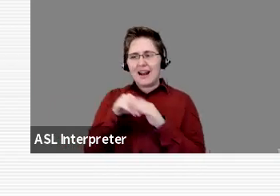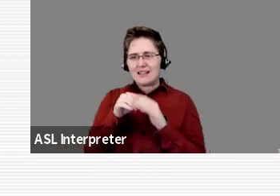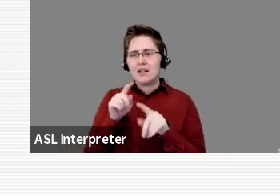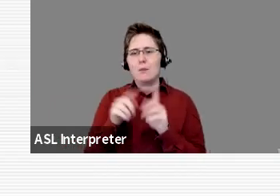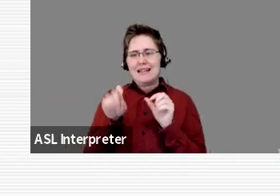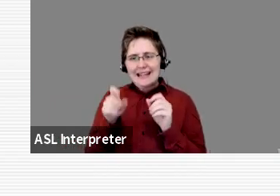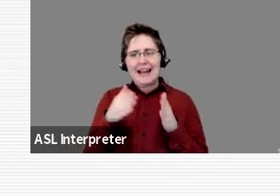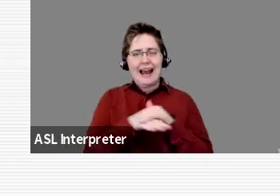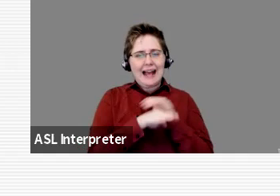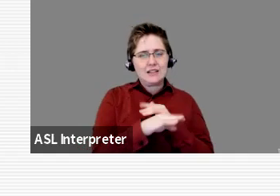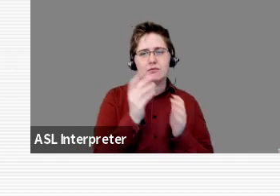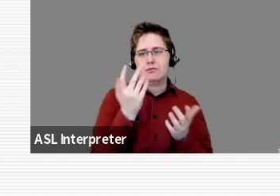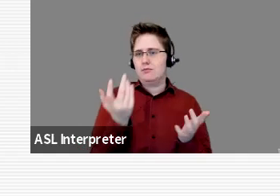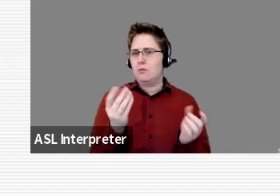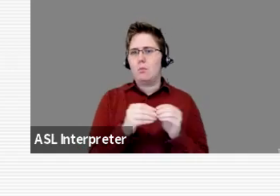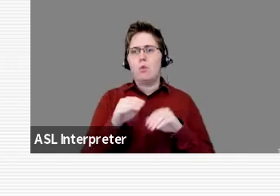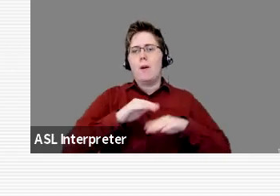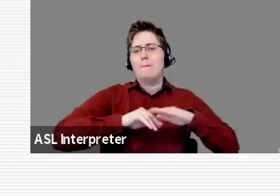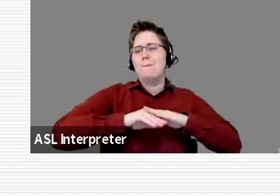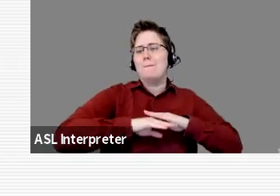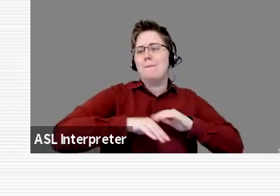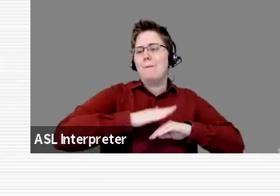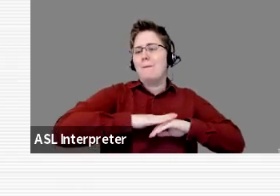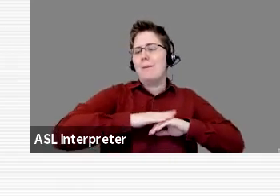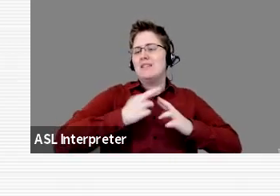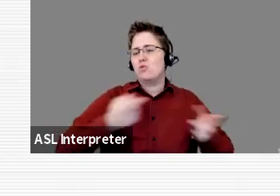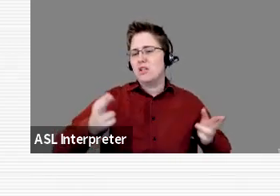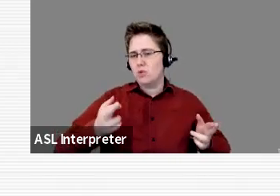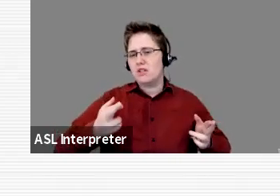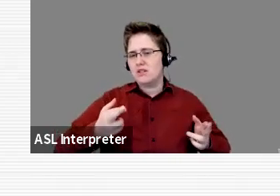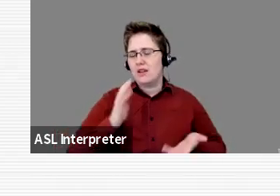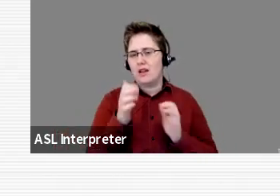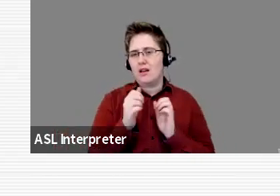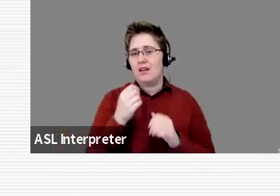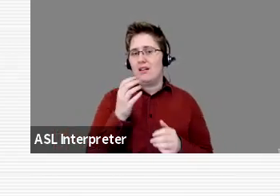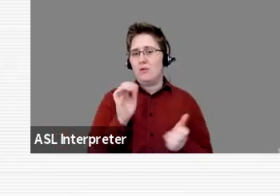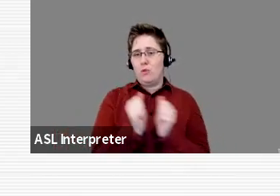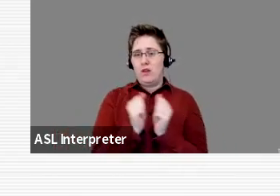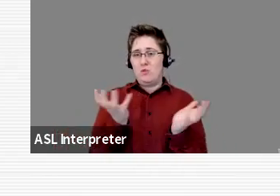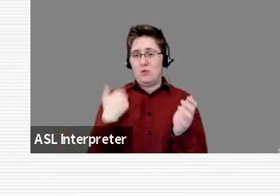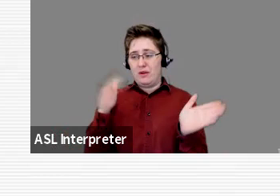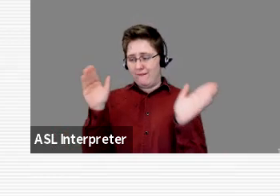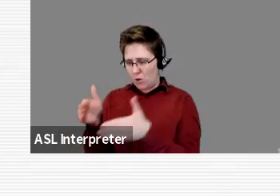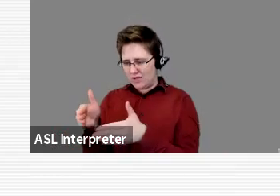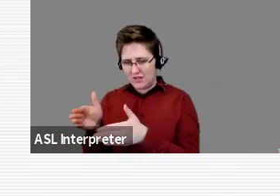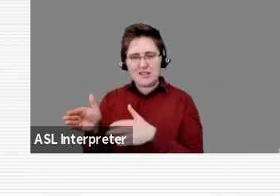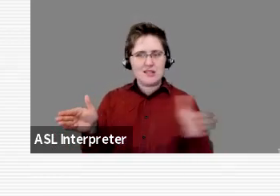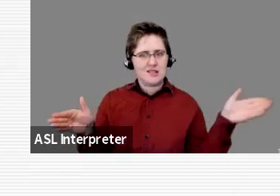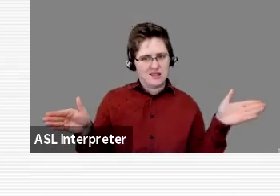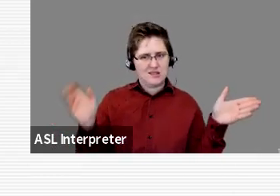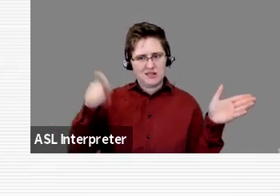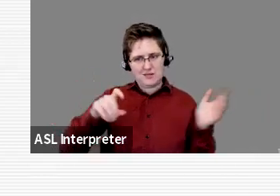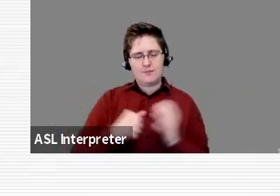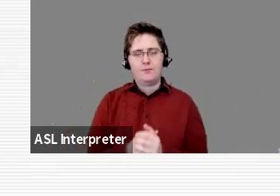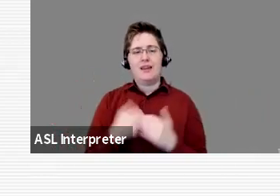access to sometimes much more basic resources than we might spend a lot of our time focusing on. And so here I just